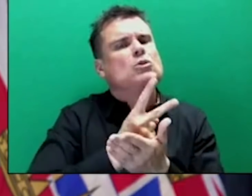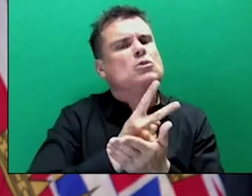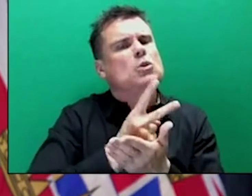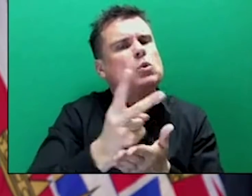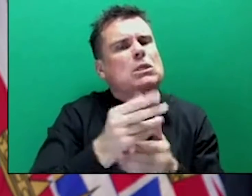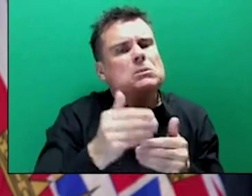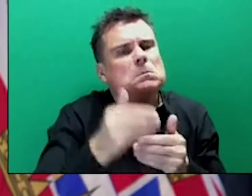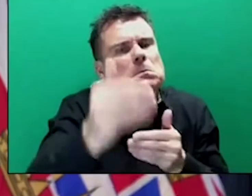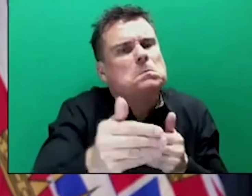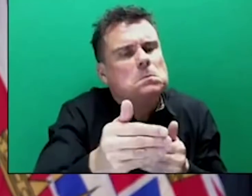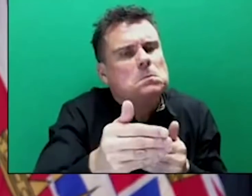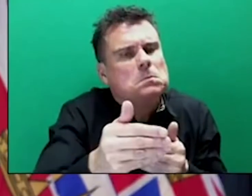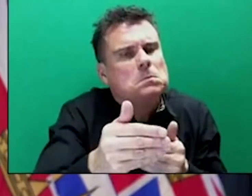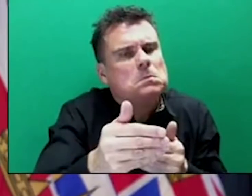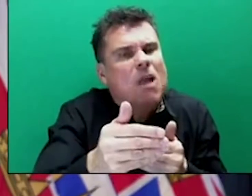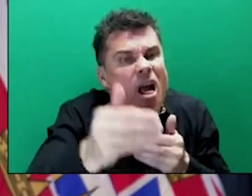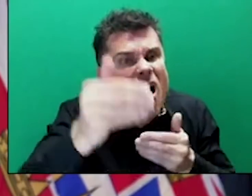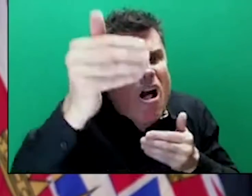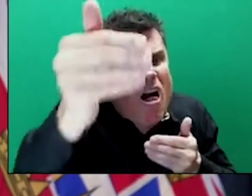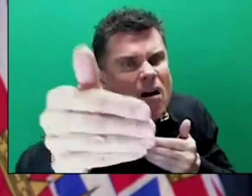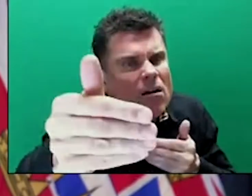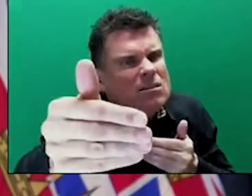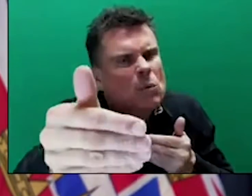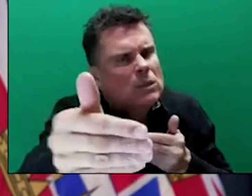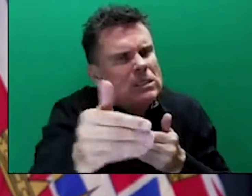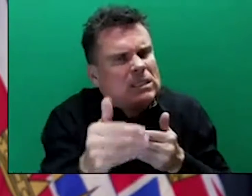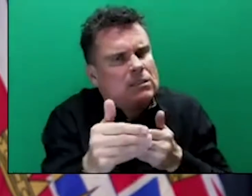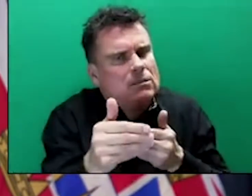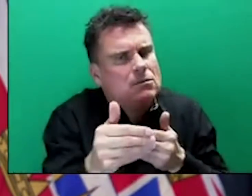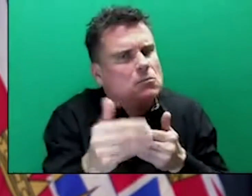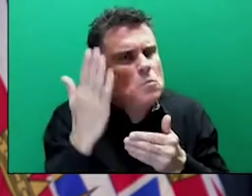people that would make Christmas plans?